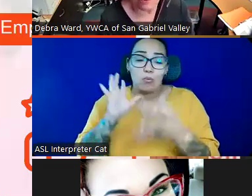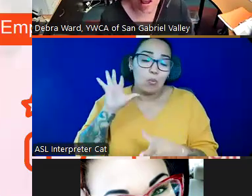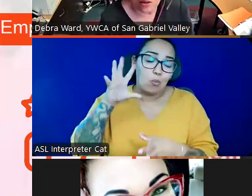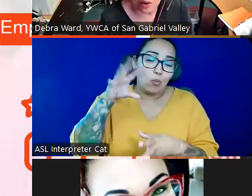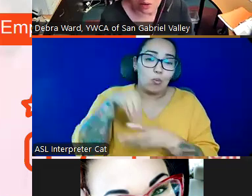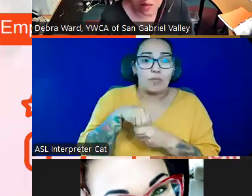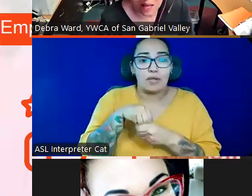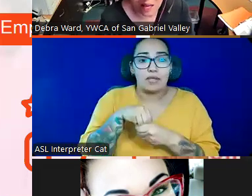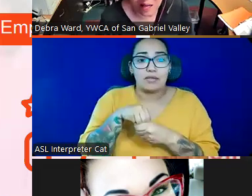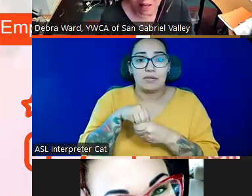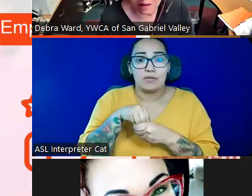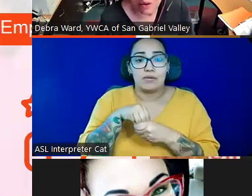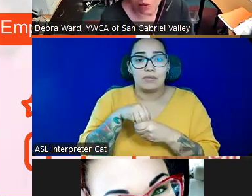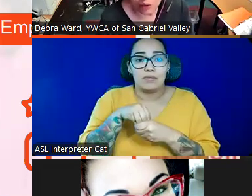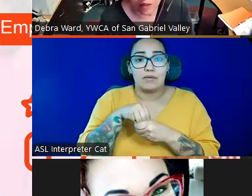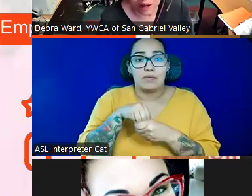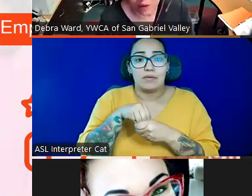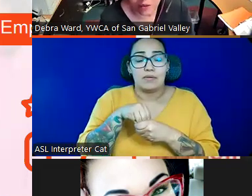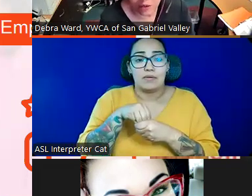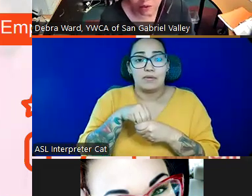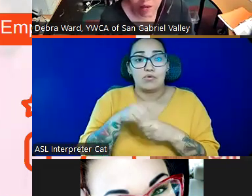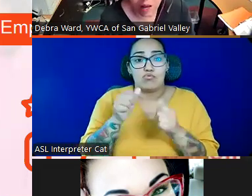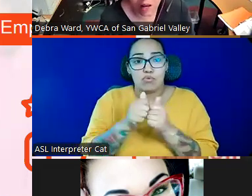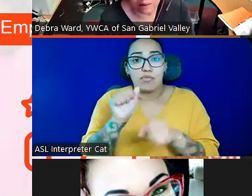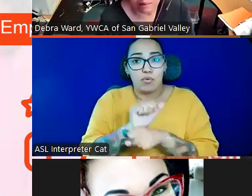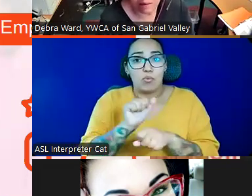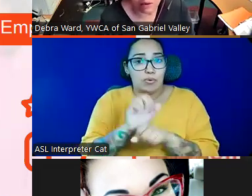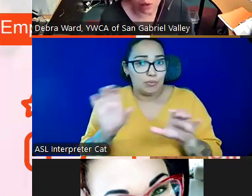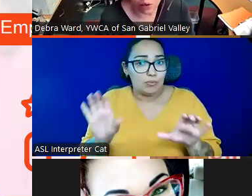those values in the work that we do.